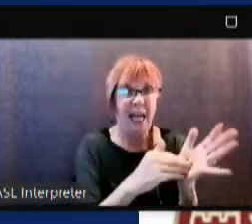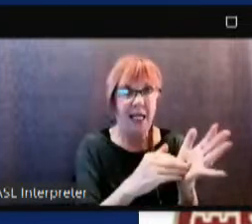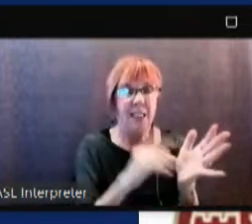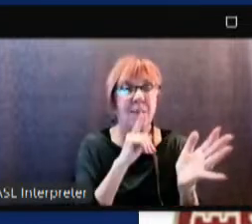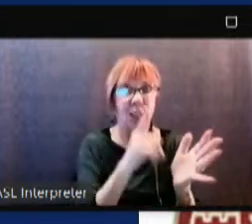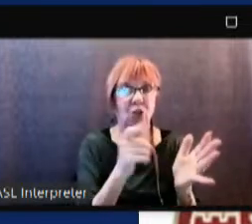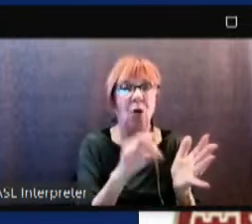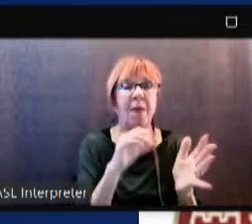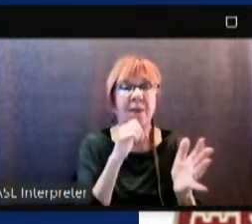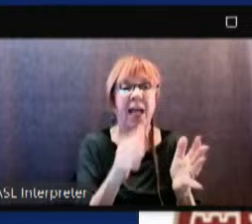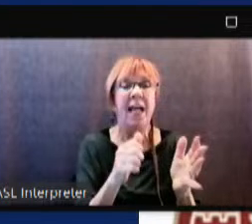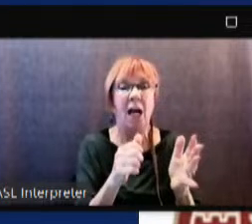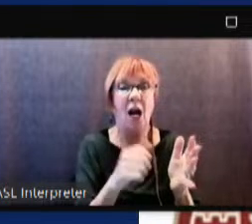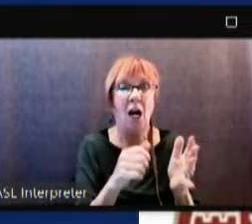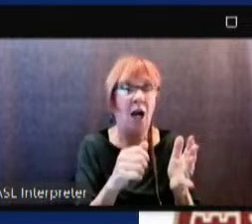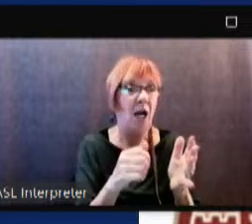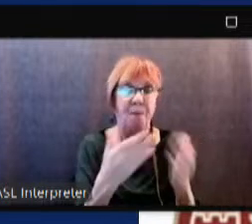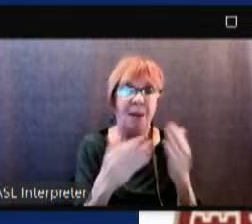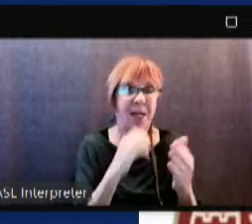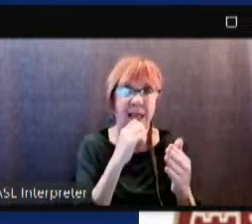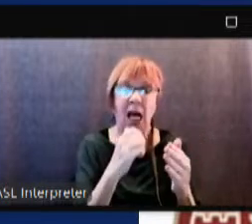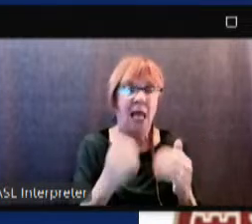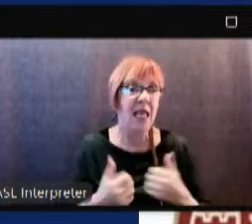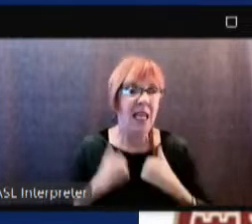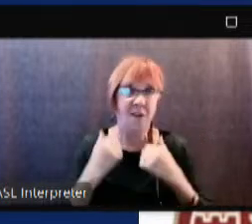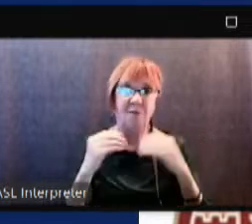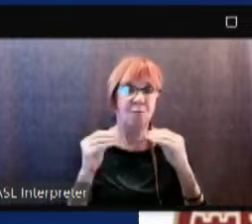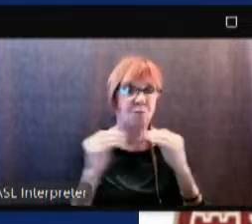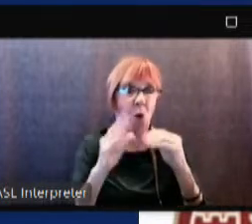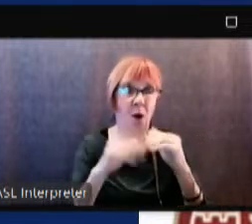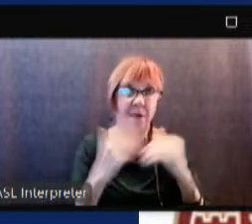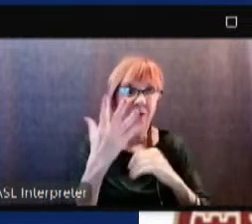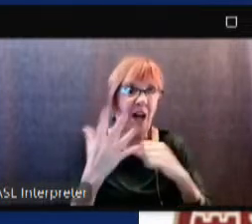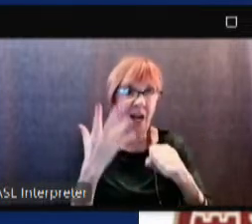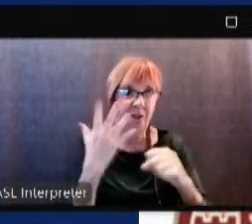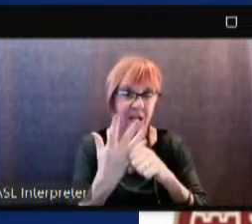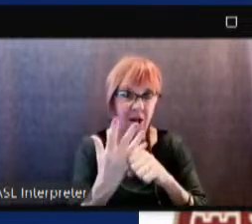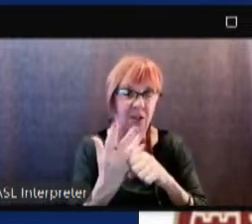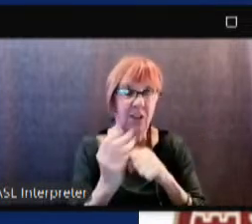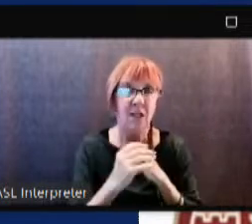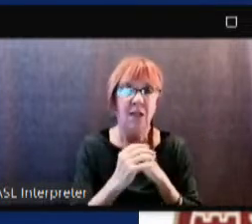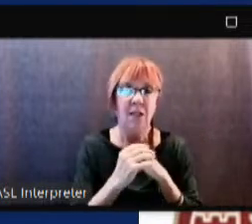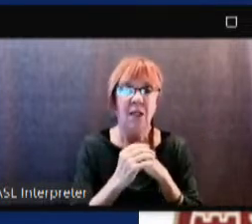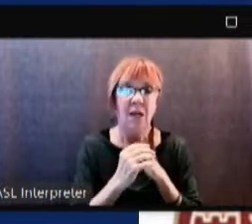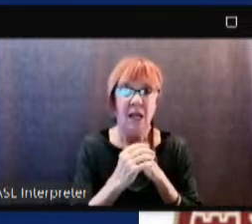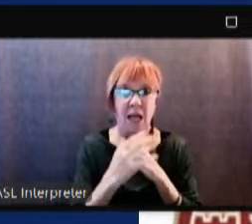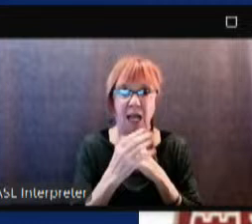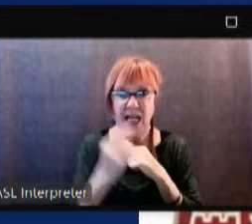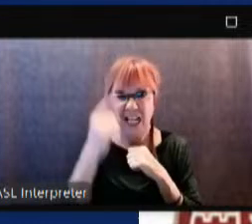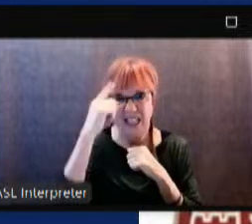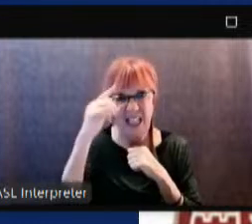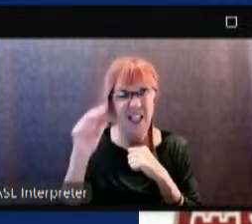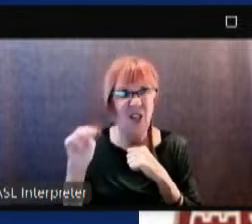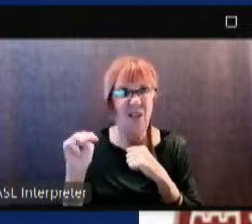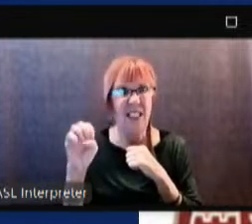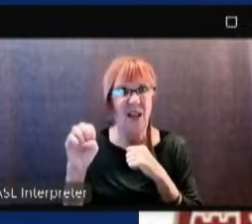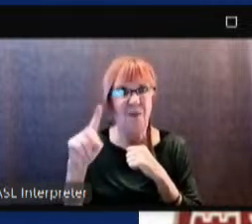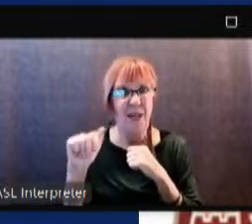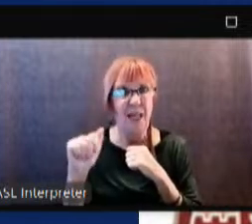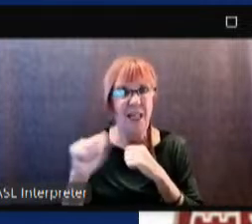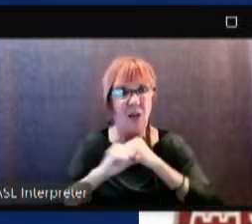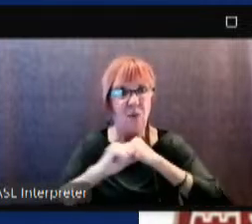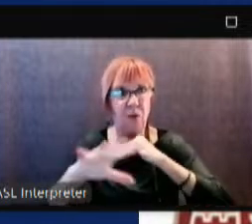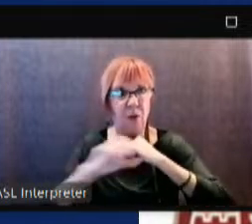are QCing our work. And then as of, I think the media release actually came out today, there is